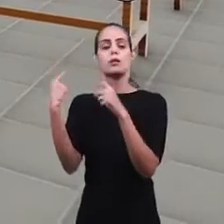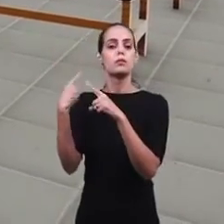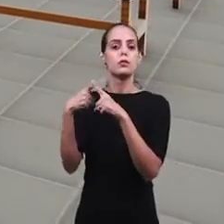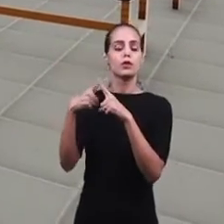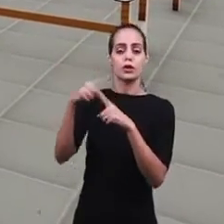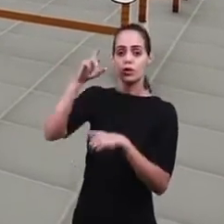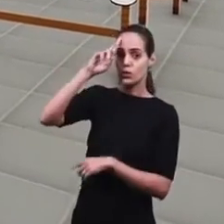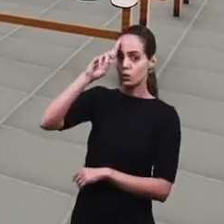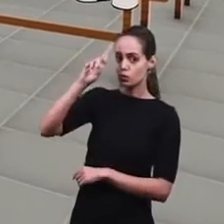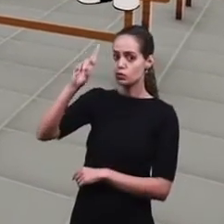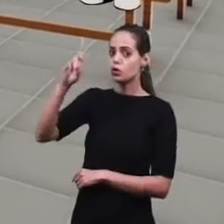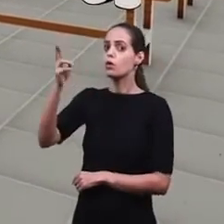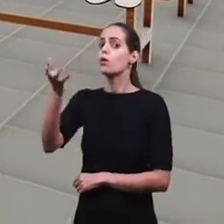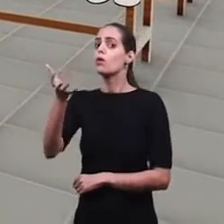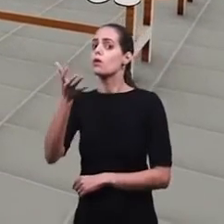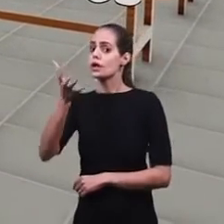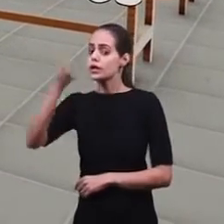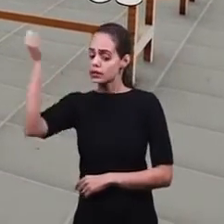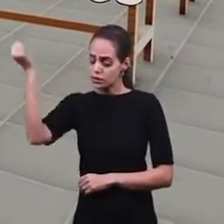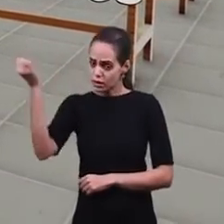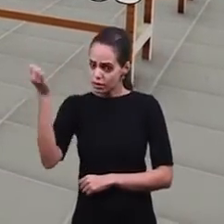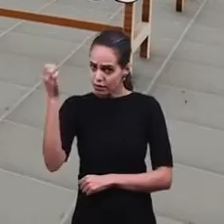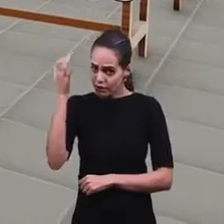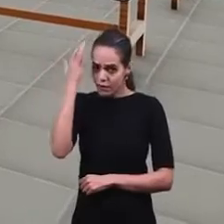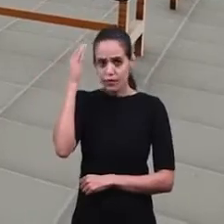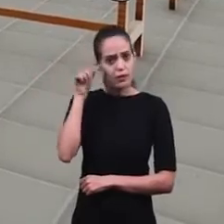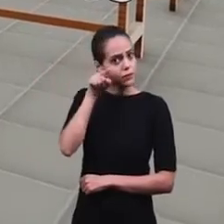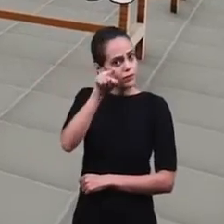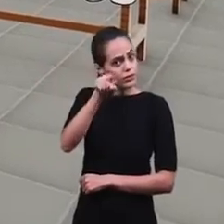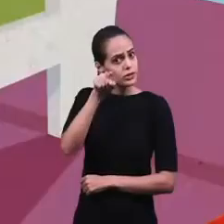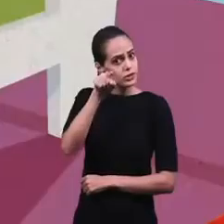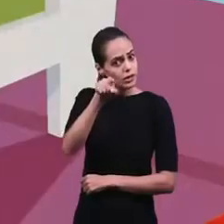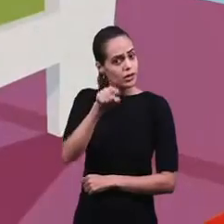invocai-o enquanto está perto.